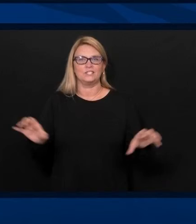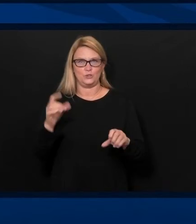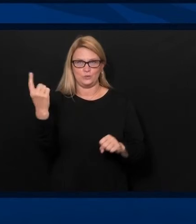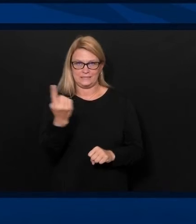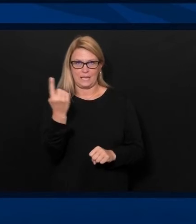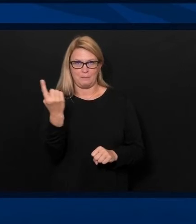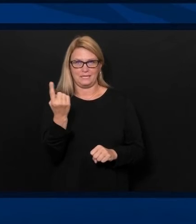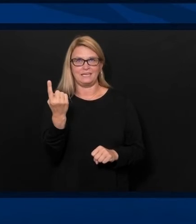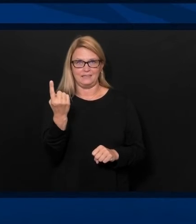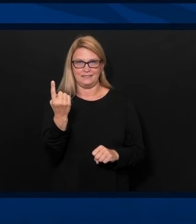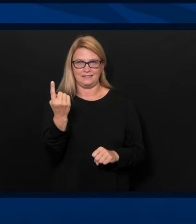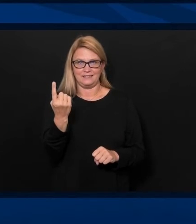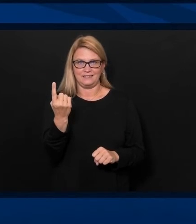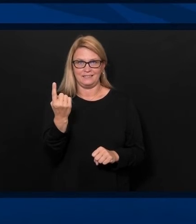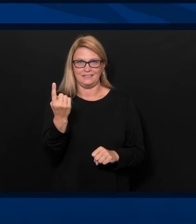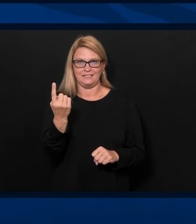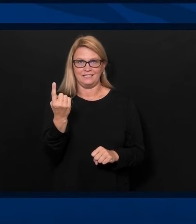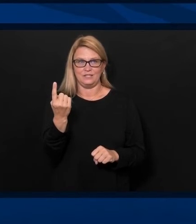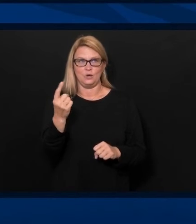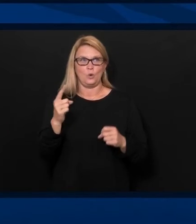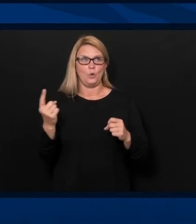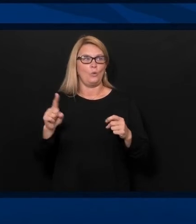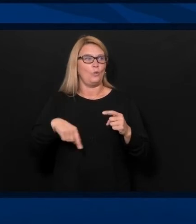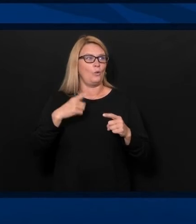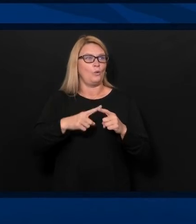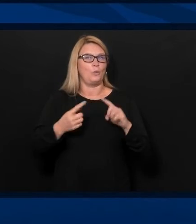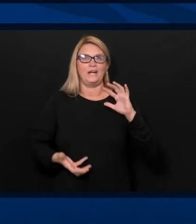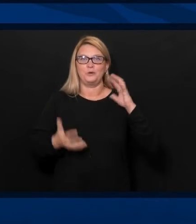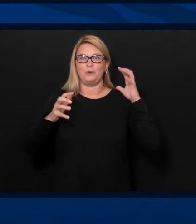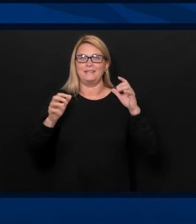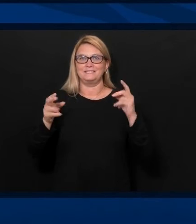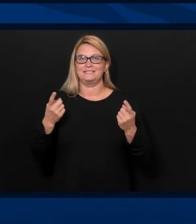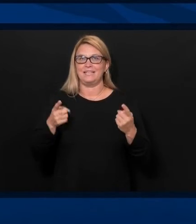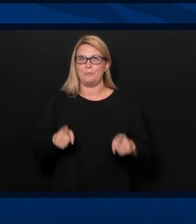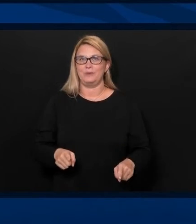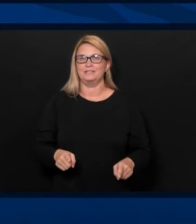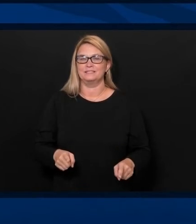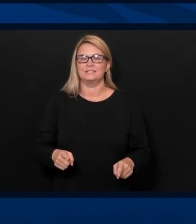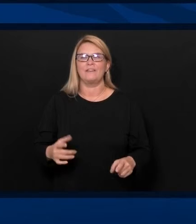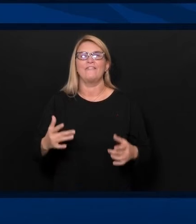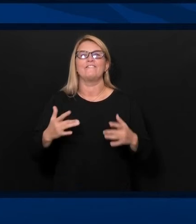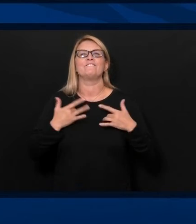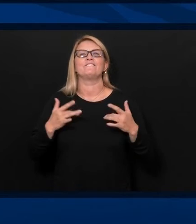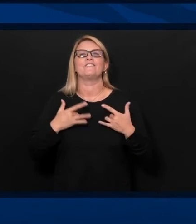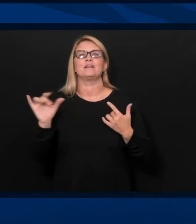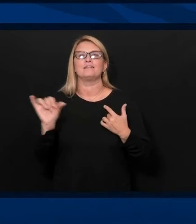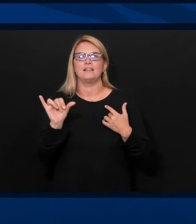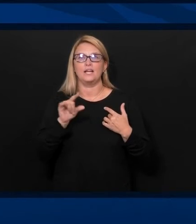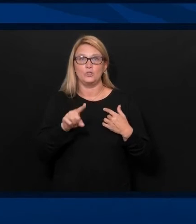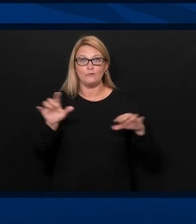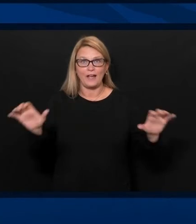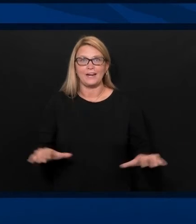anything sometimes in the face of a crisis, just to feel like you've taken action, even if there may